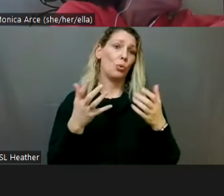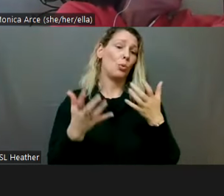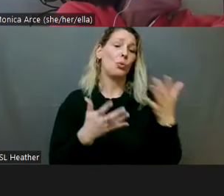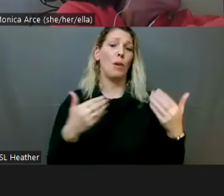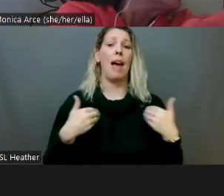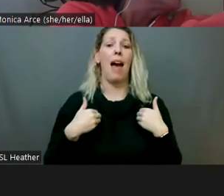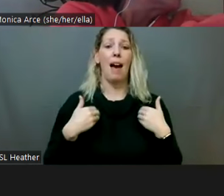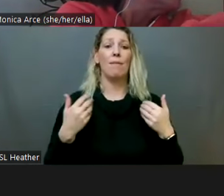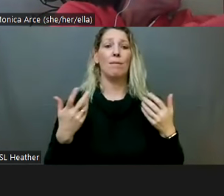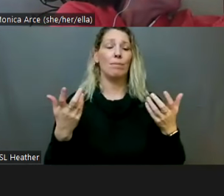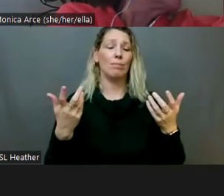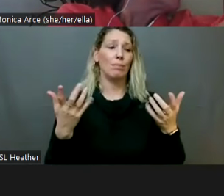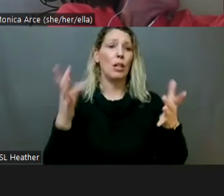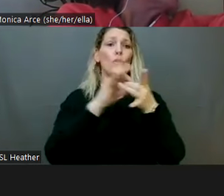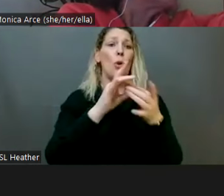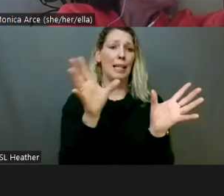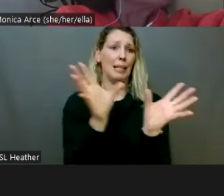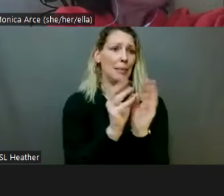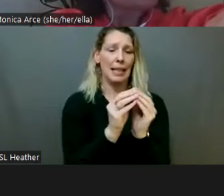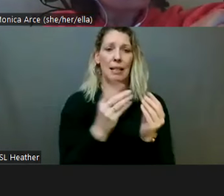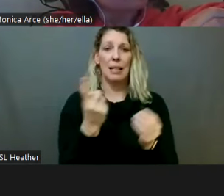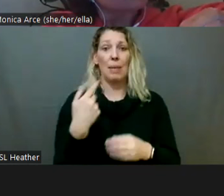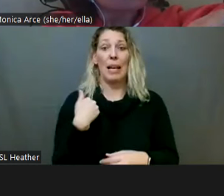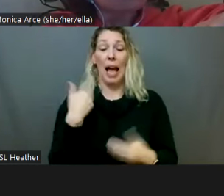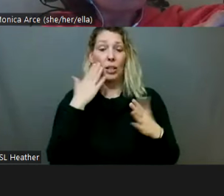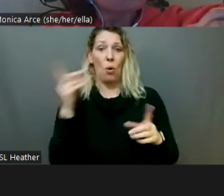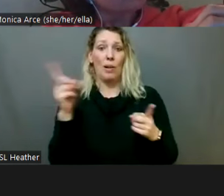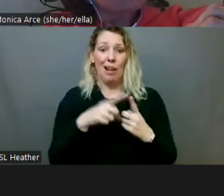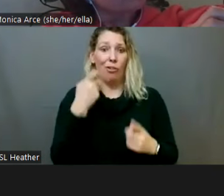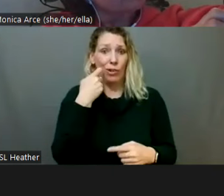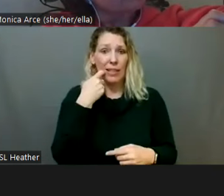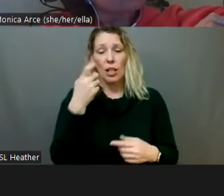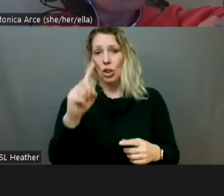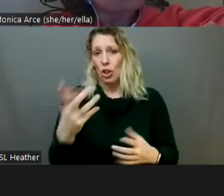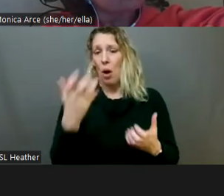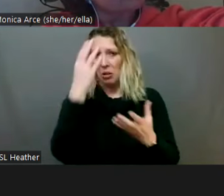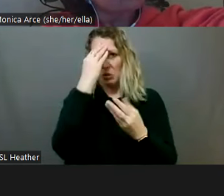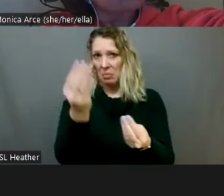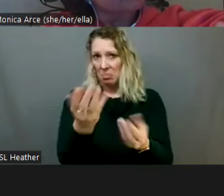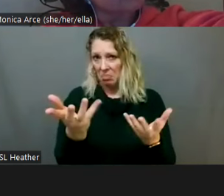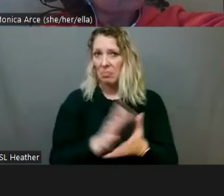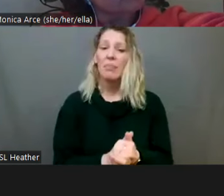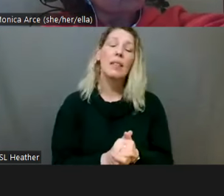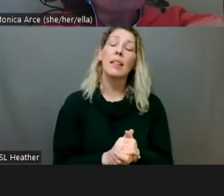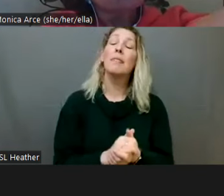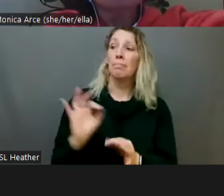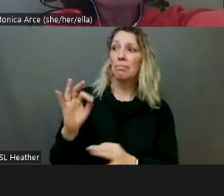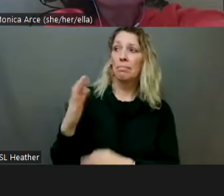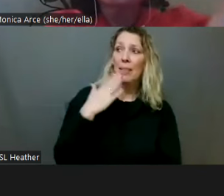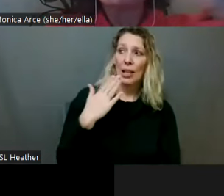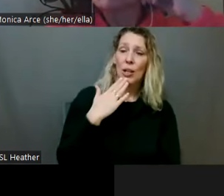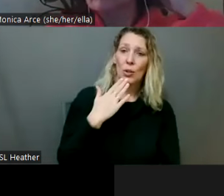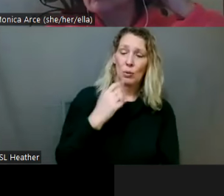have a joint meeting of the 2 subcommittees. And that's not something that I knew until very recently. So just wanted to update with that information. Thank you. Thank you,